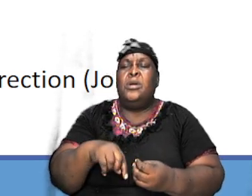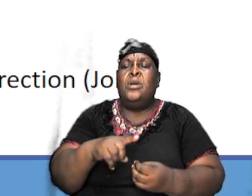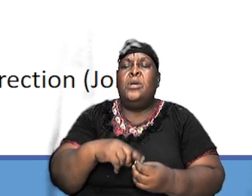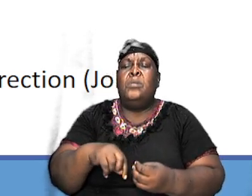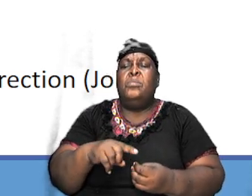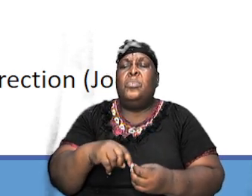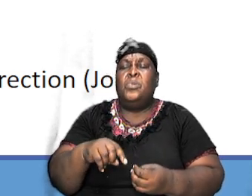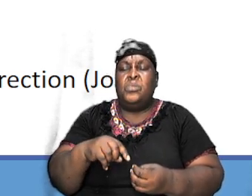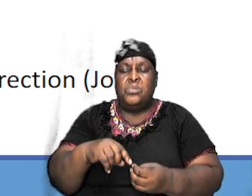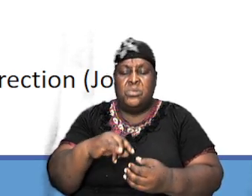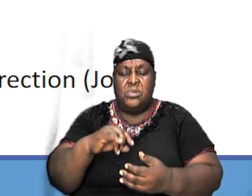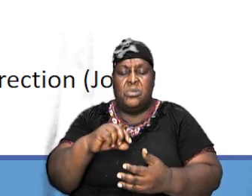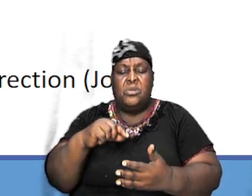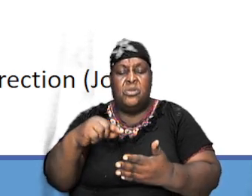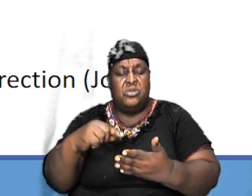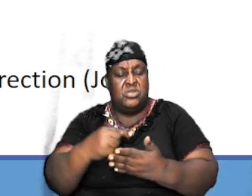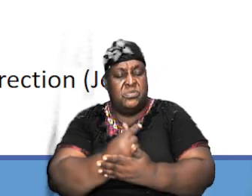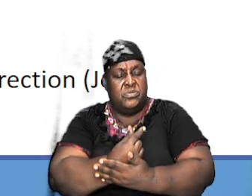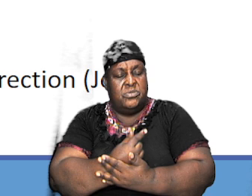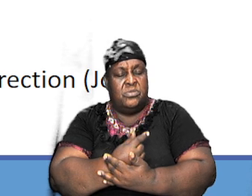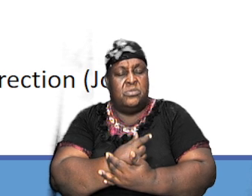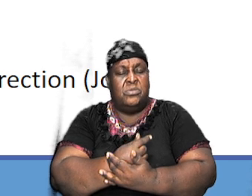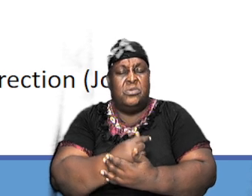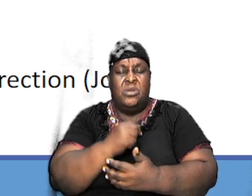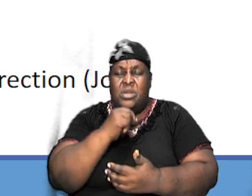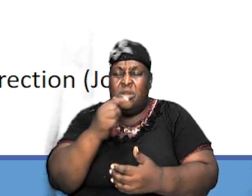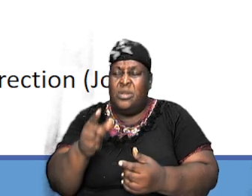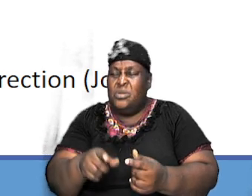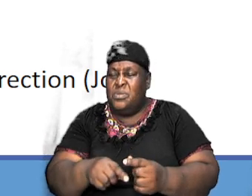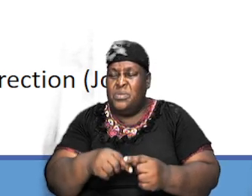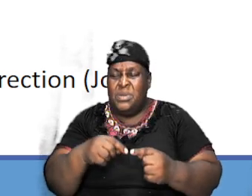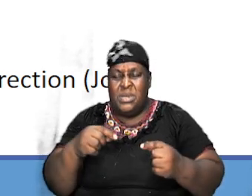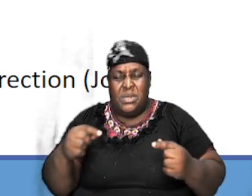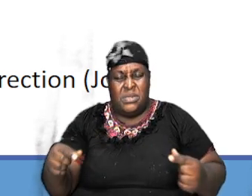about the gospel. So it's not any great